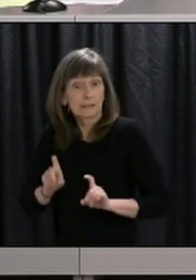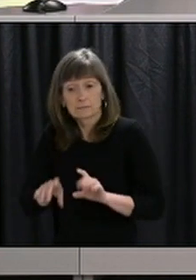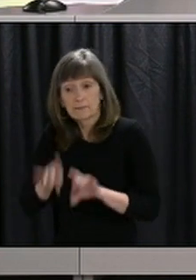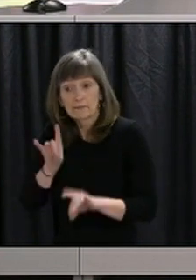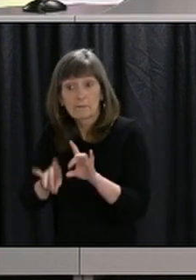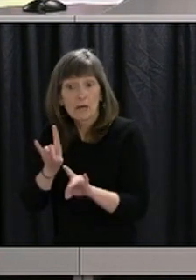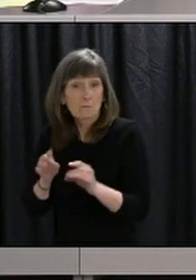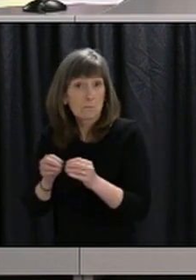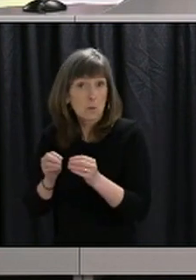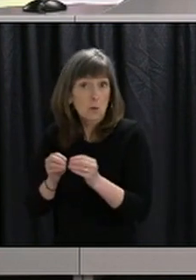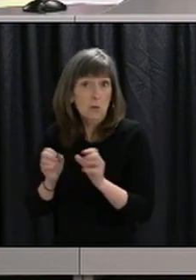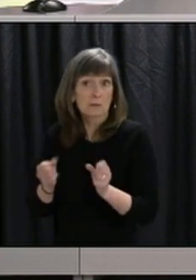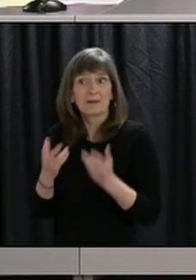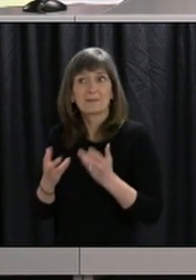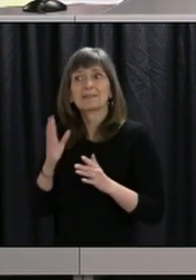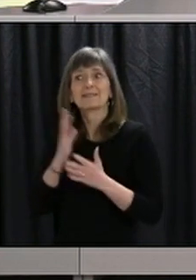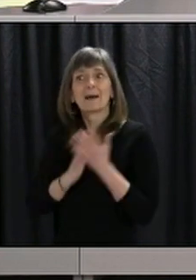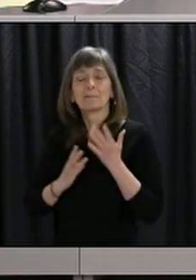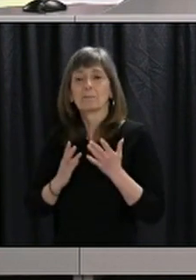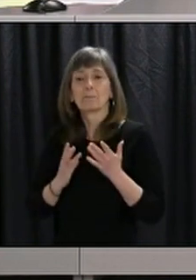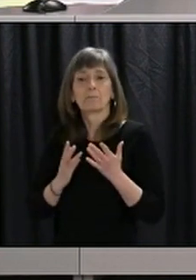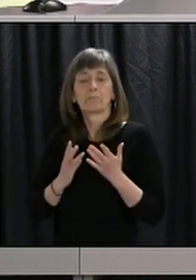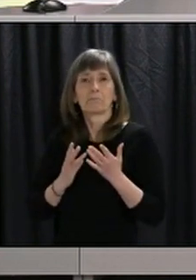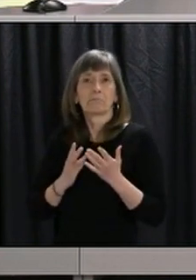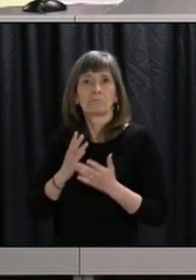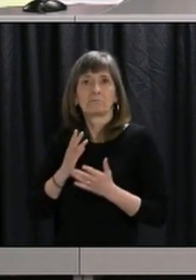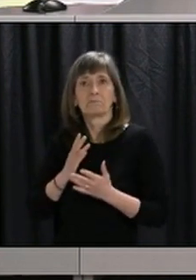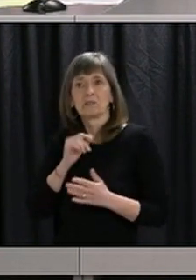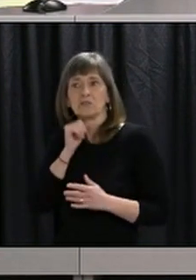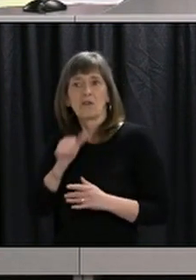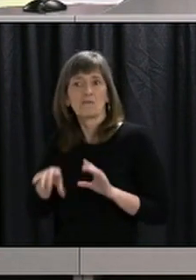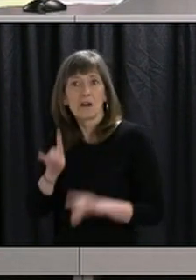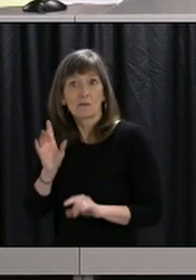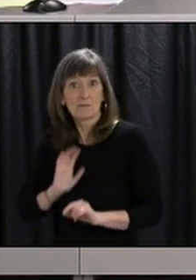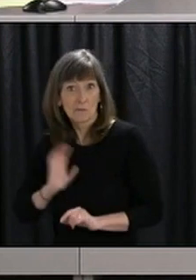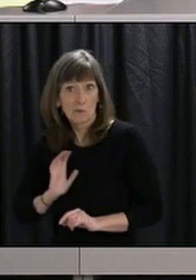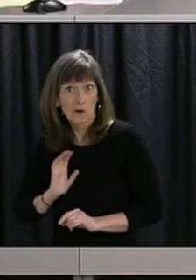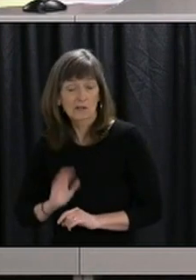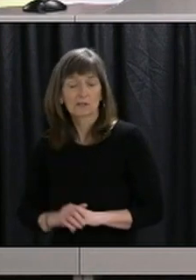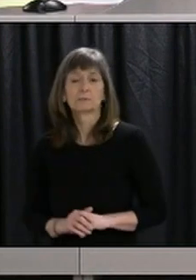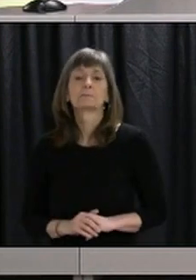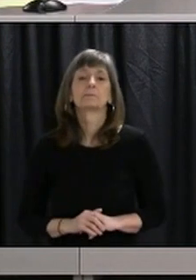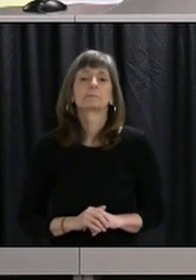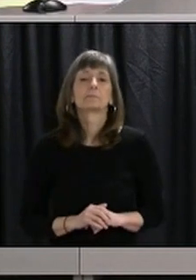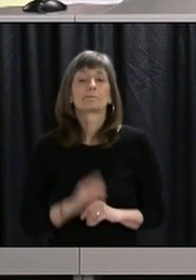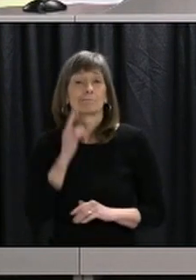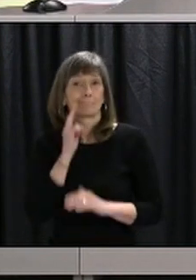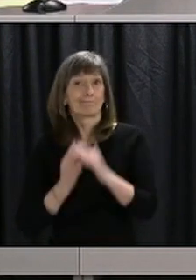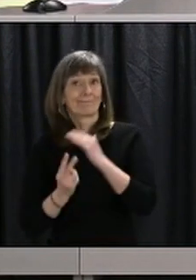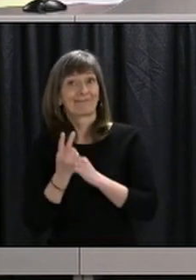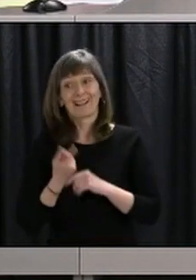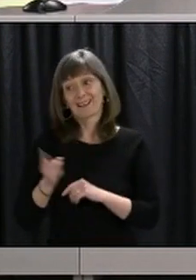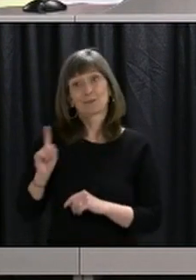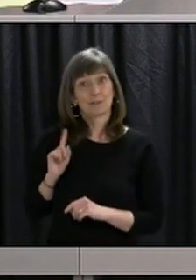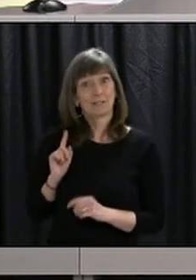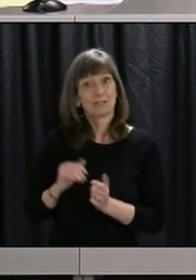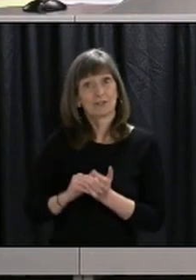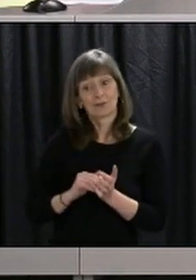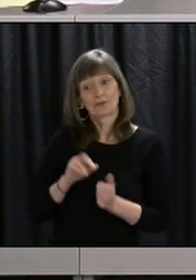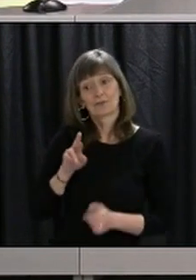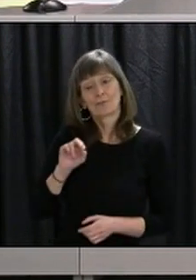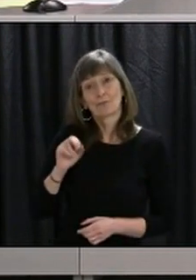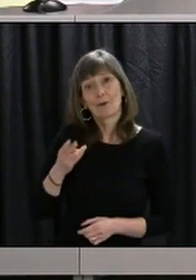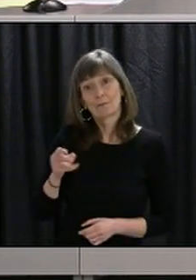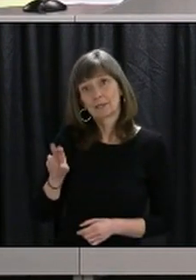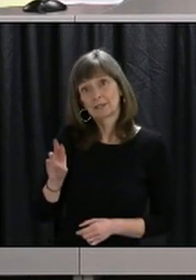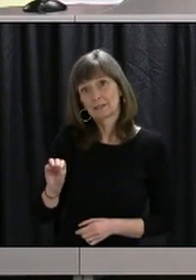have recovered but were never even tested? The modeling that Dr. Rahman presented last week was based